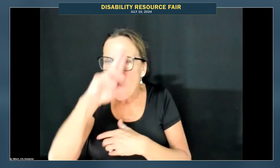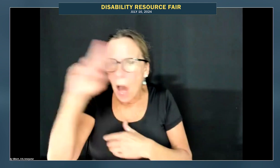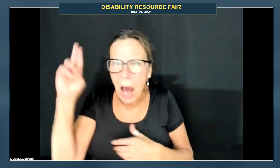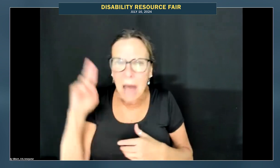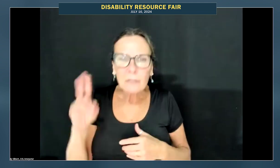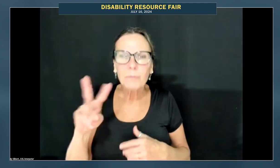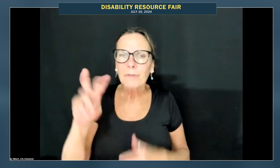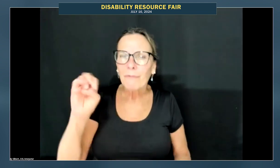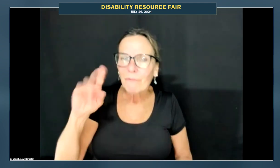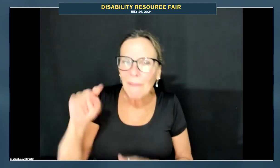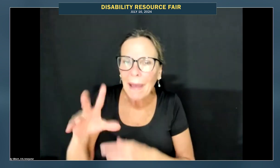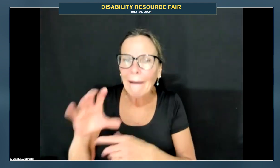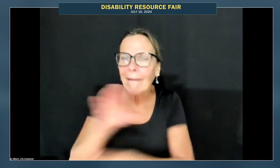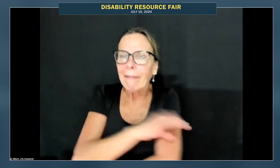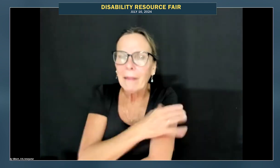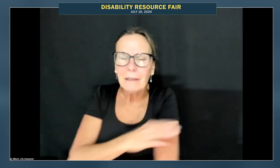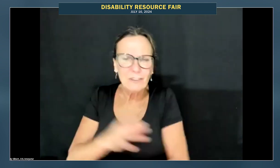schools.